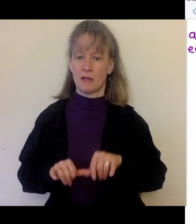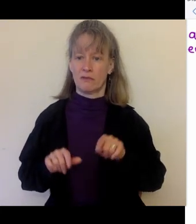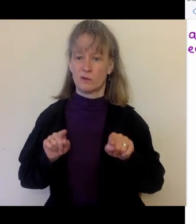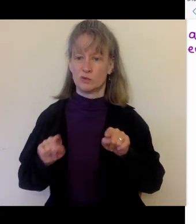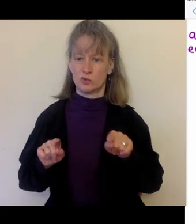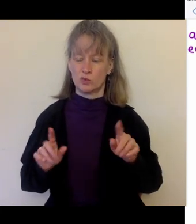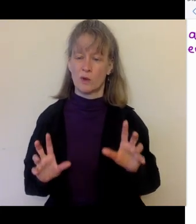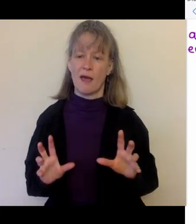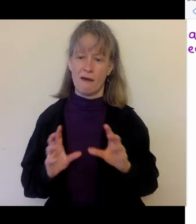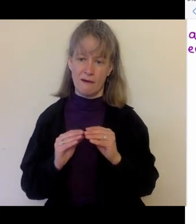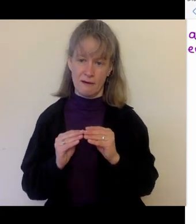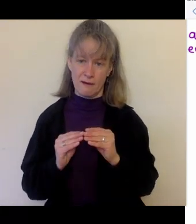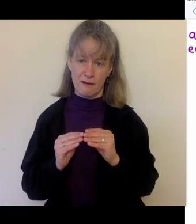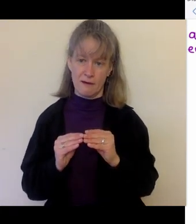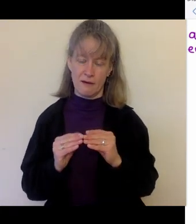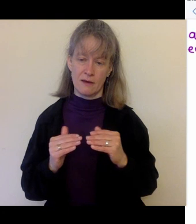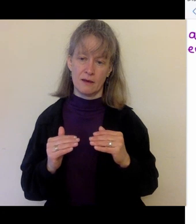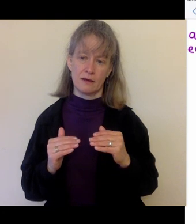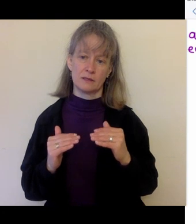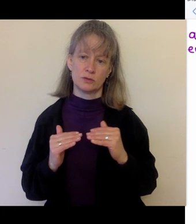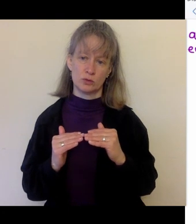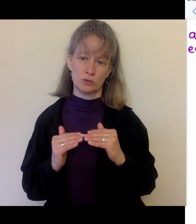add to